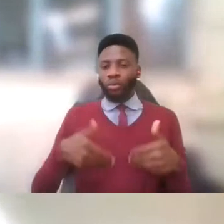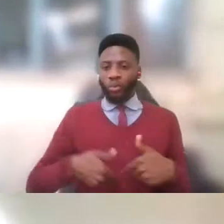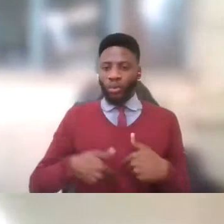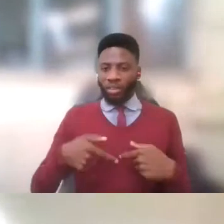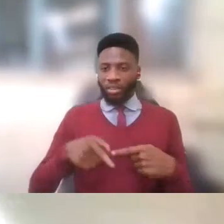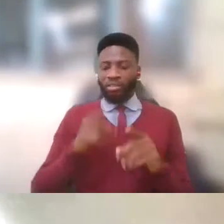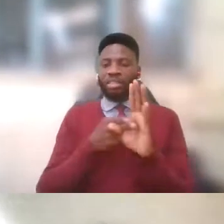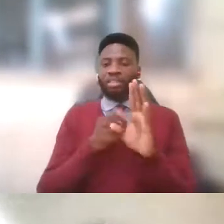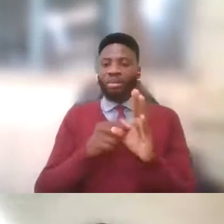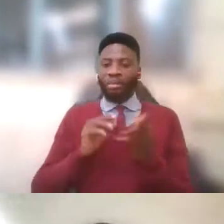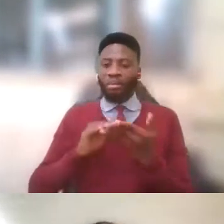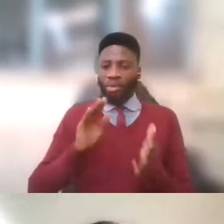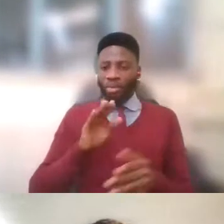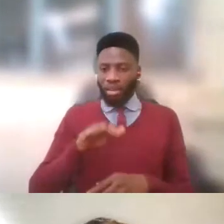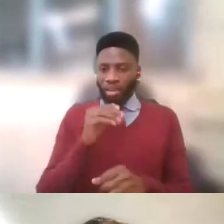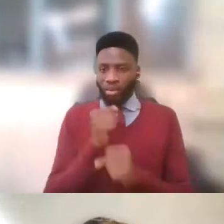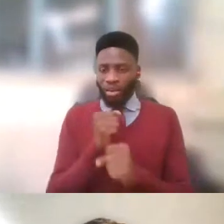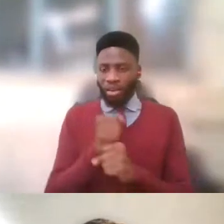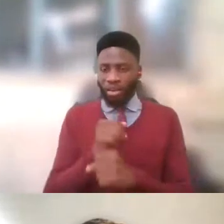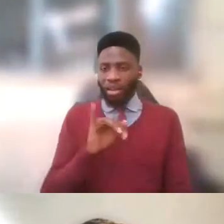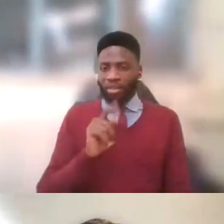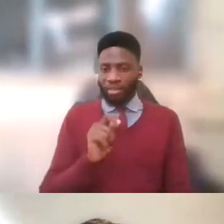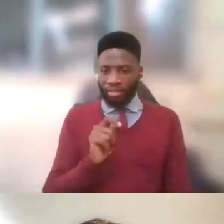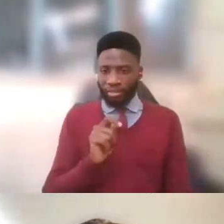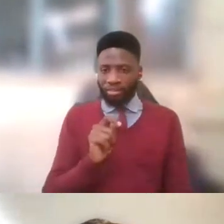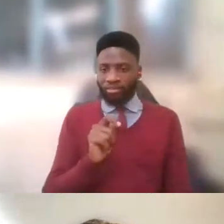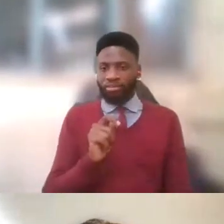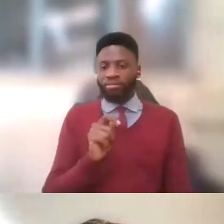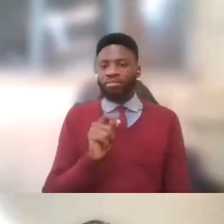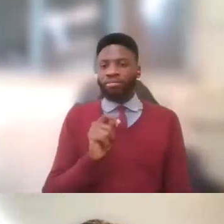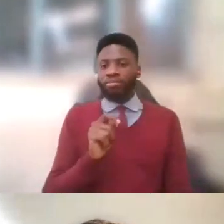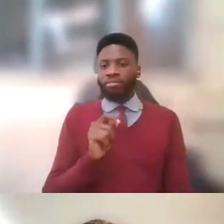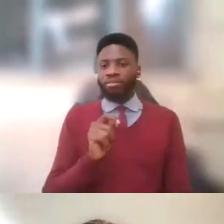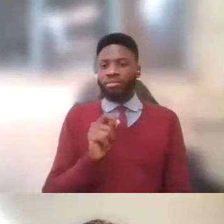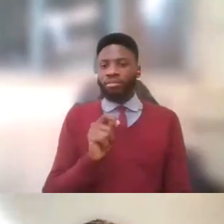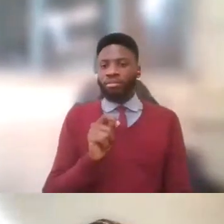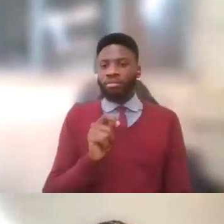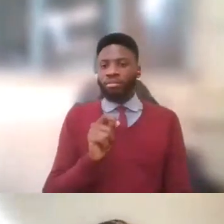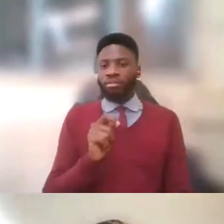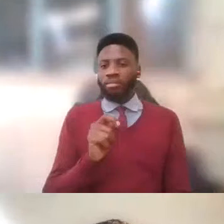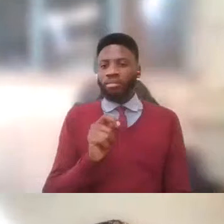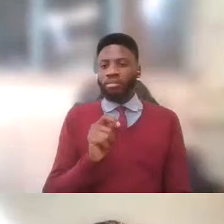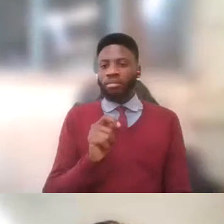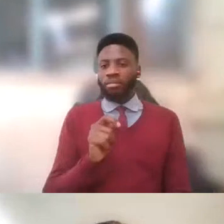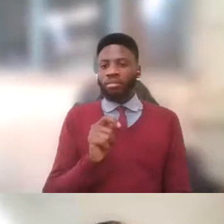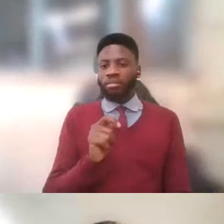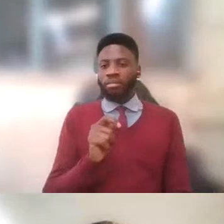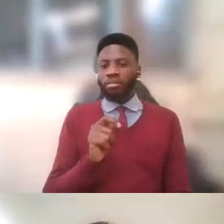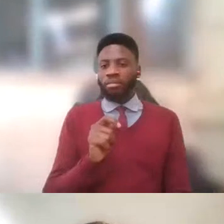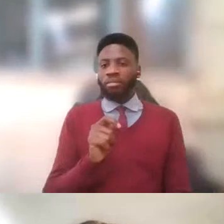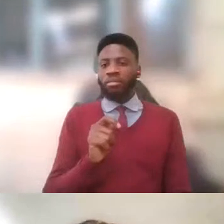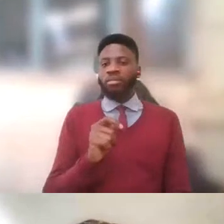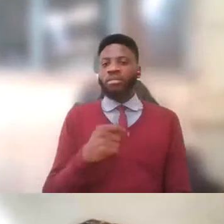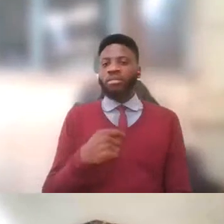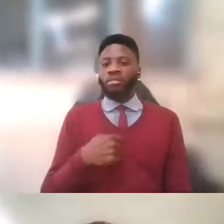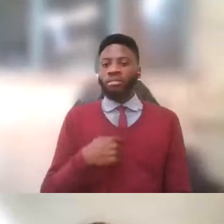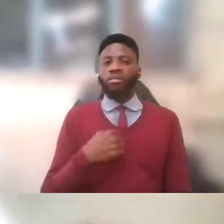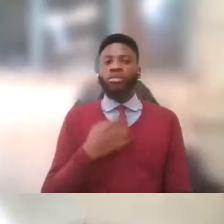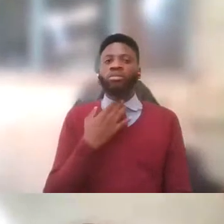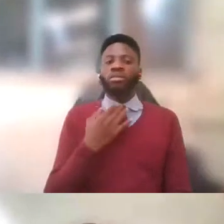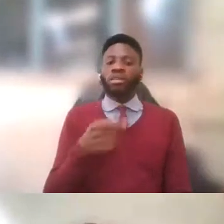roles unfilled globally across the cybersecurity data privacy field, including developers. So that